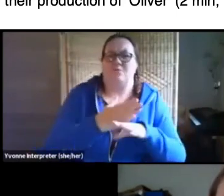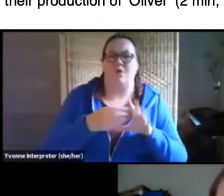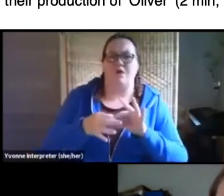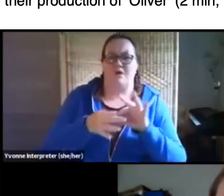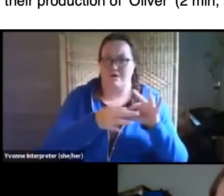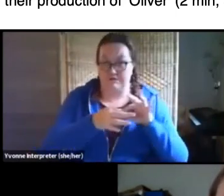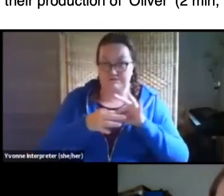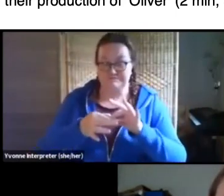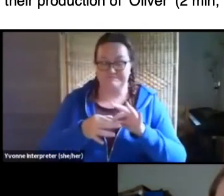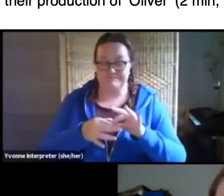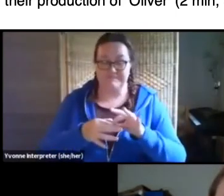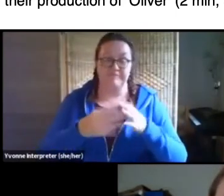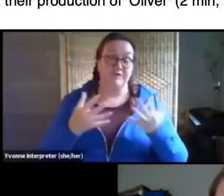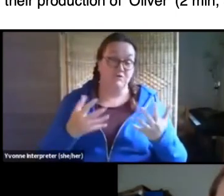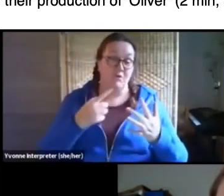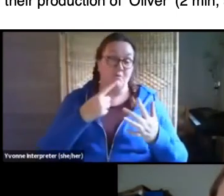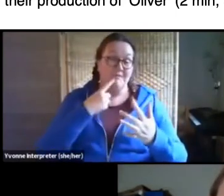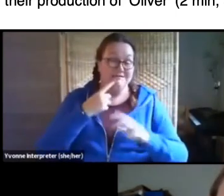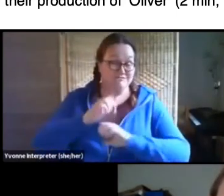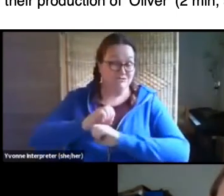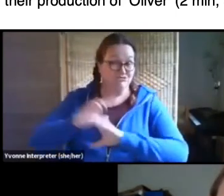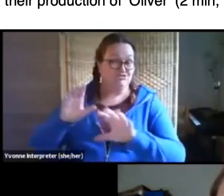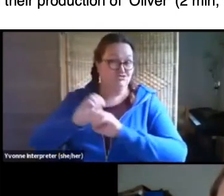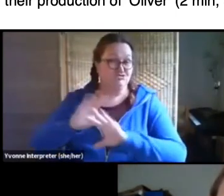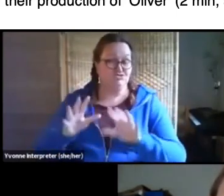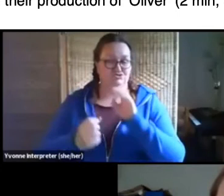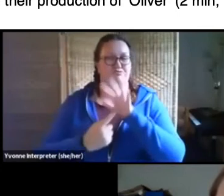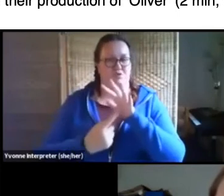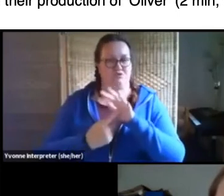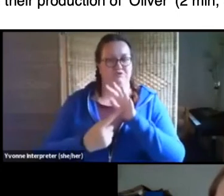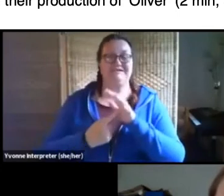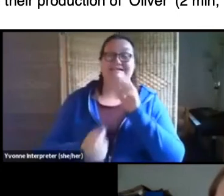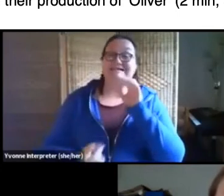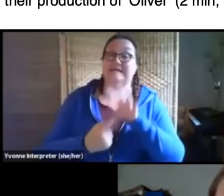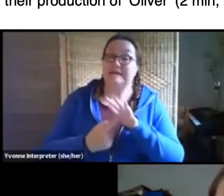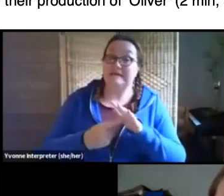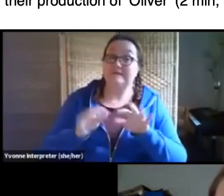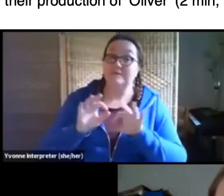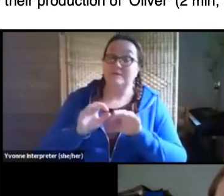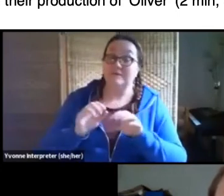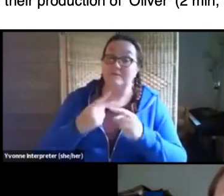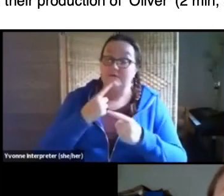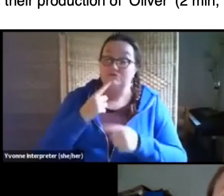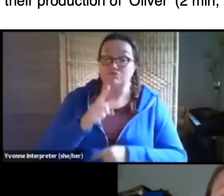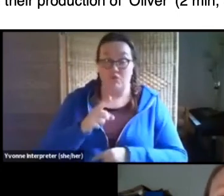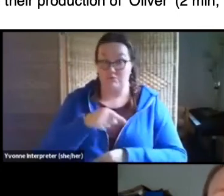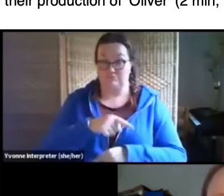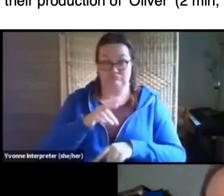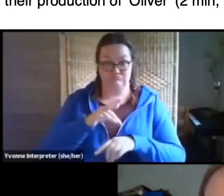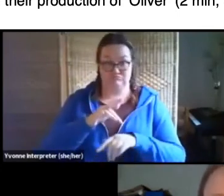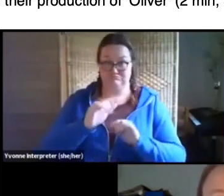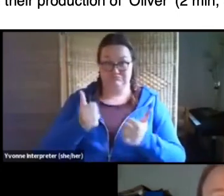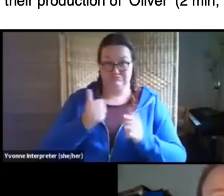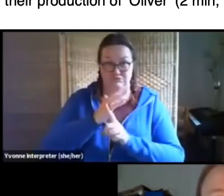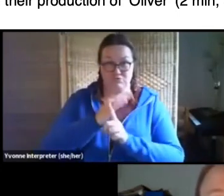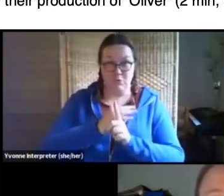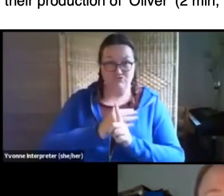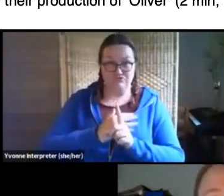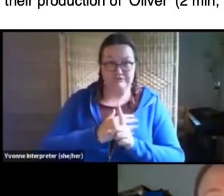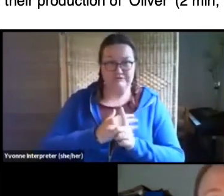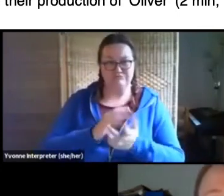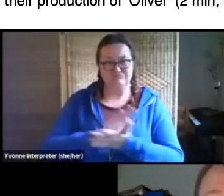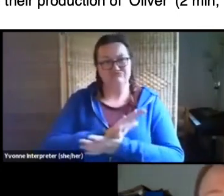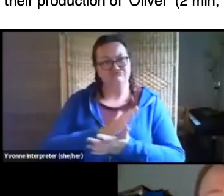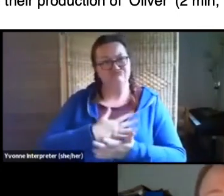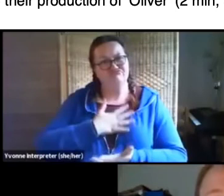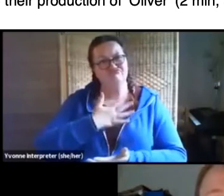us. The key messages are the messages of the show, about it being a great story, which is very entertaining, but then also that